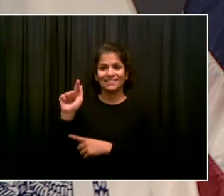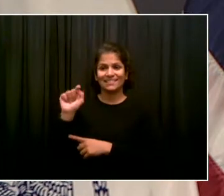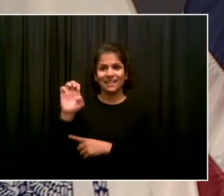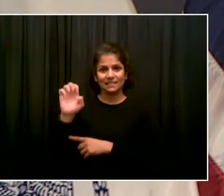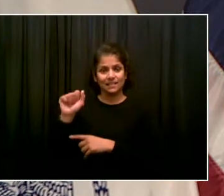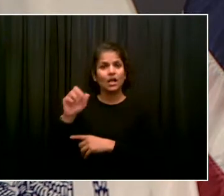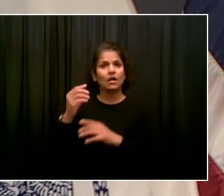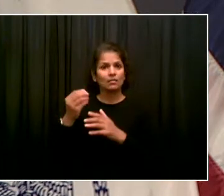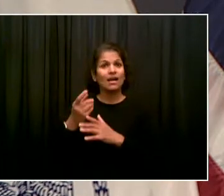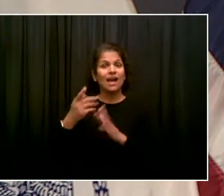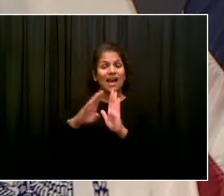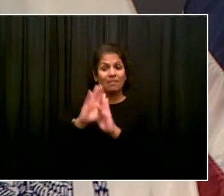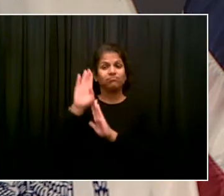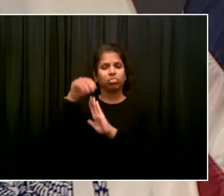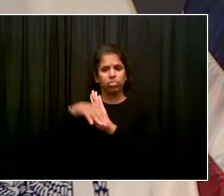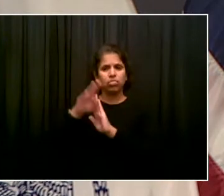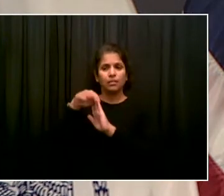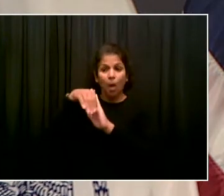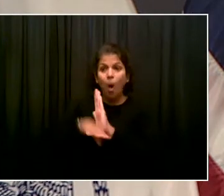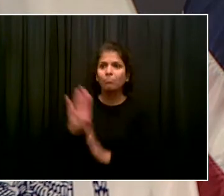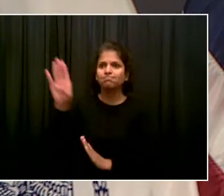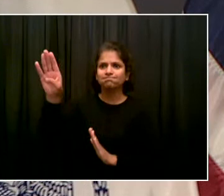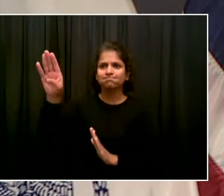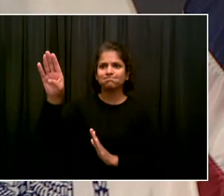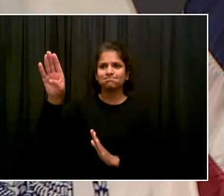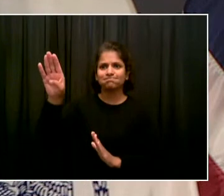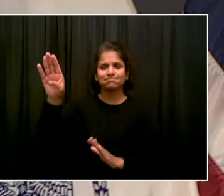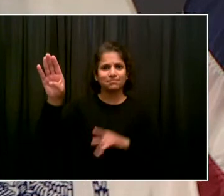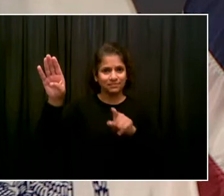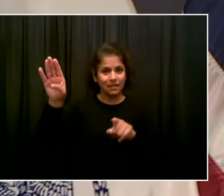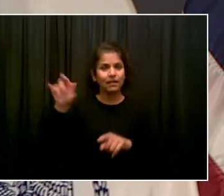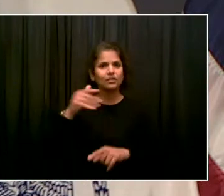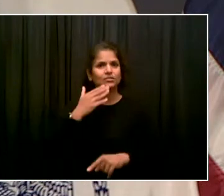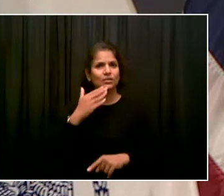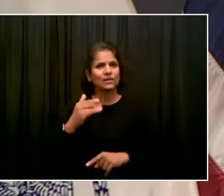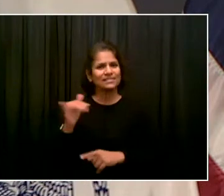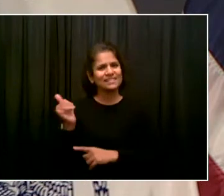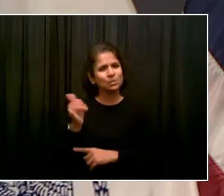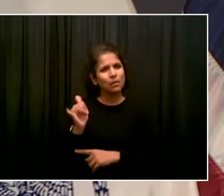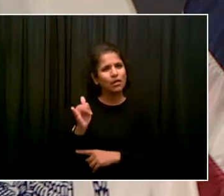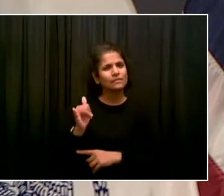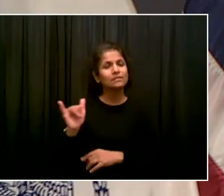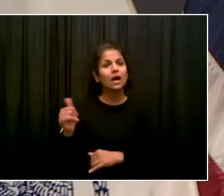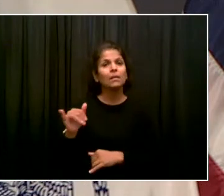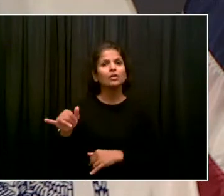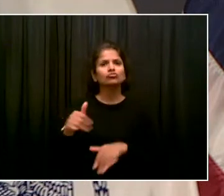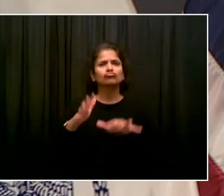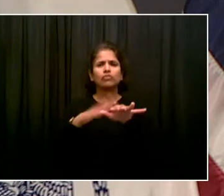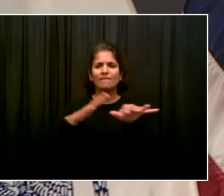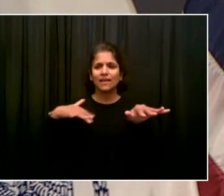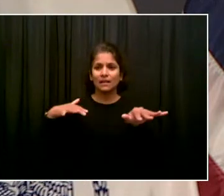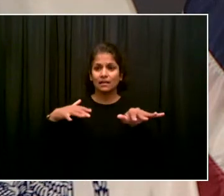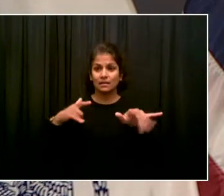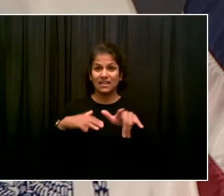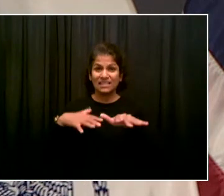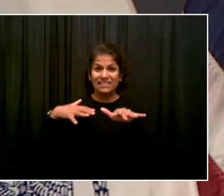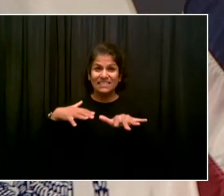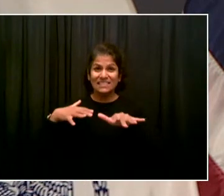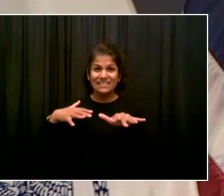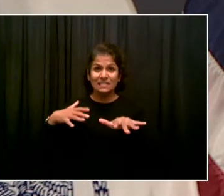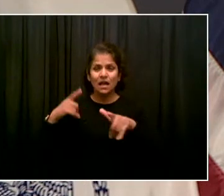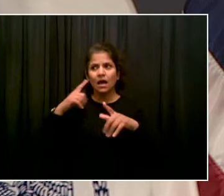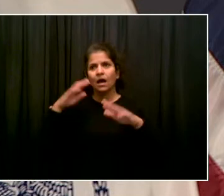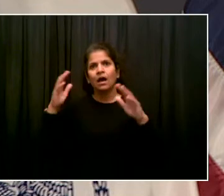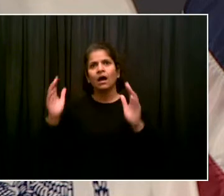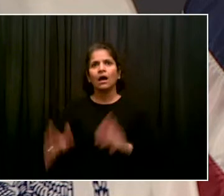traffic. I know you're listening to my station, you hear traffic reports that talk about, hour and a half waits at the bridges and